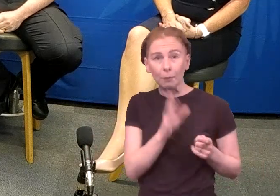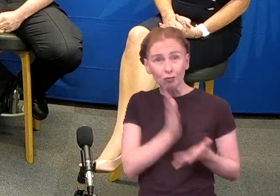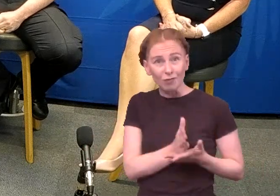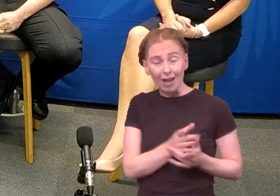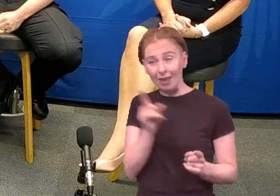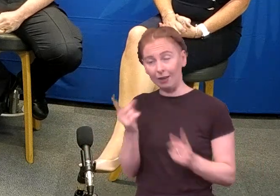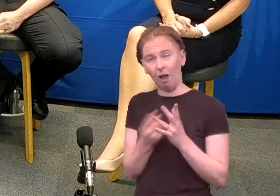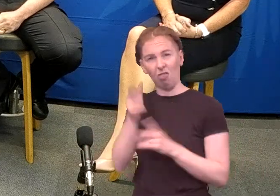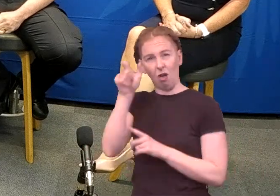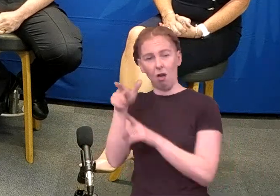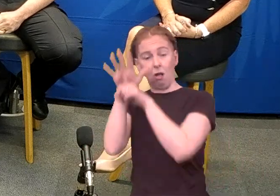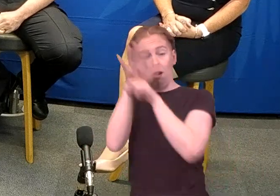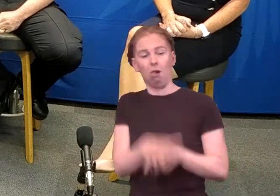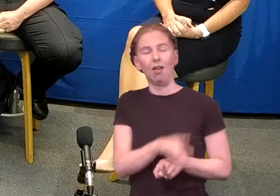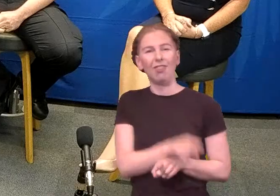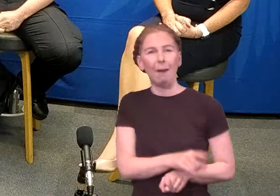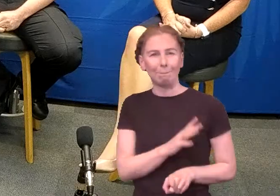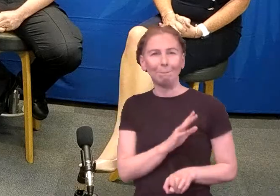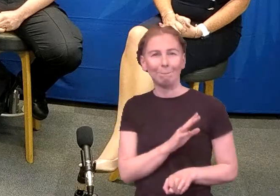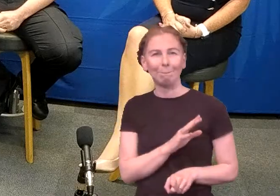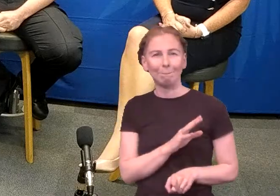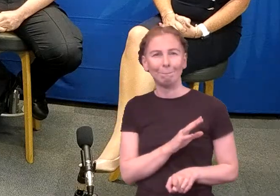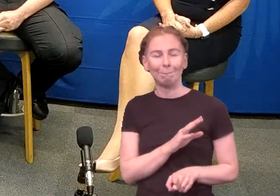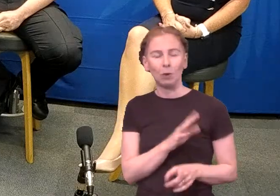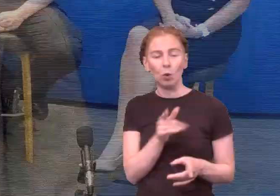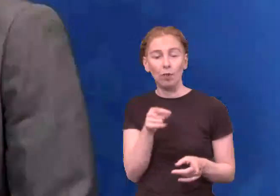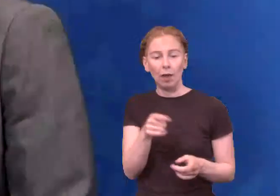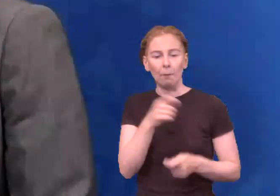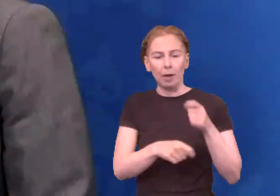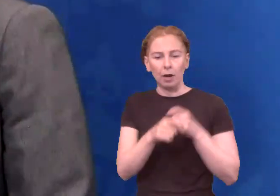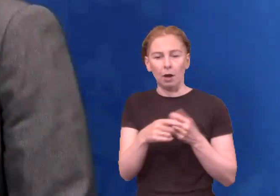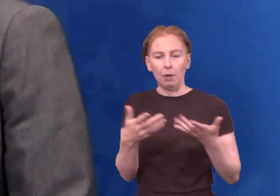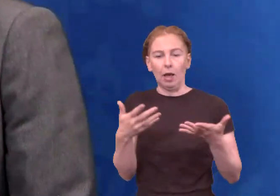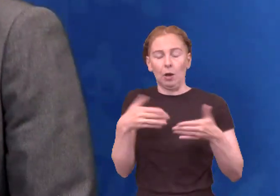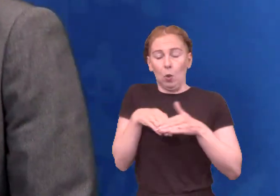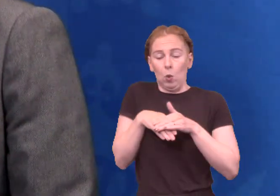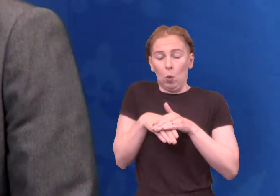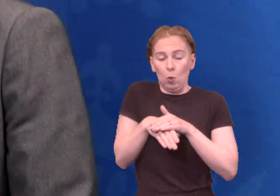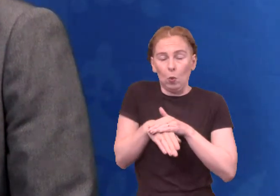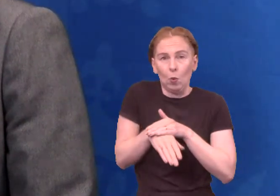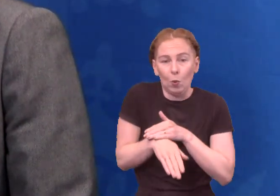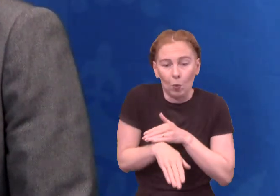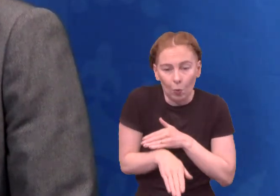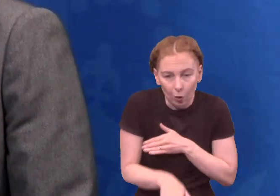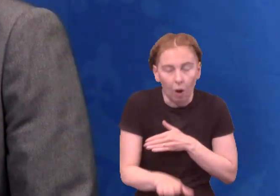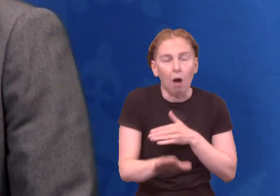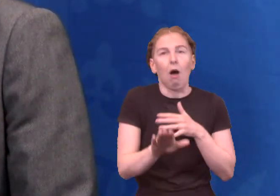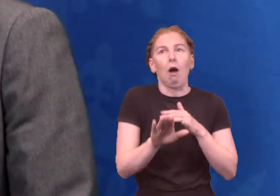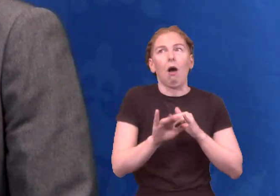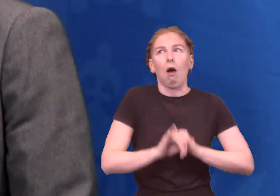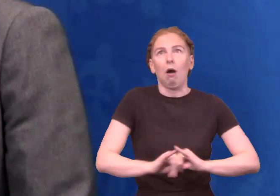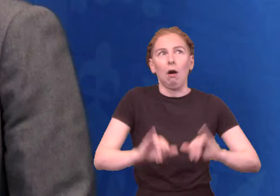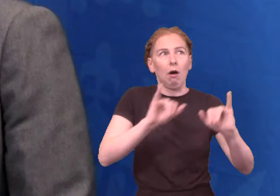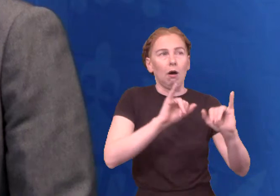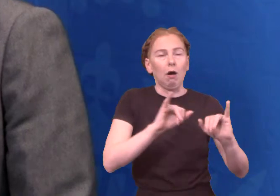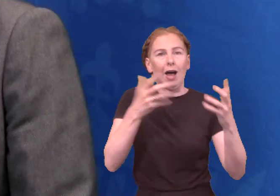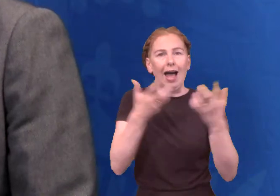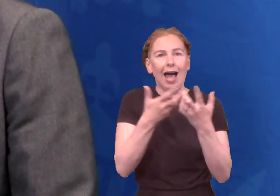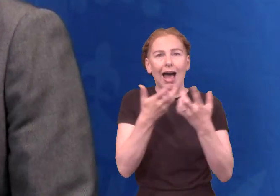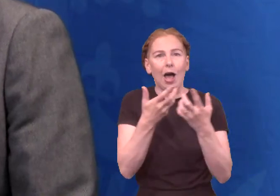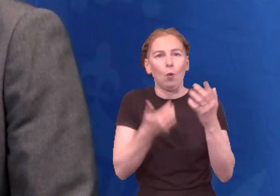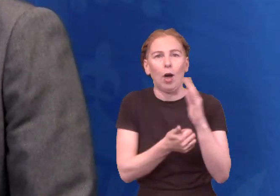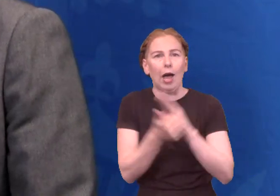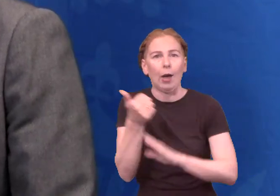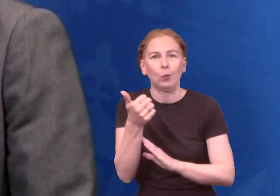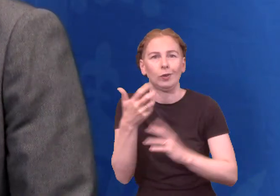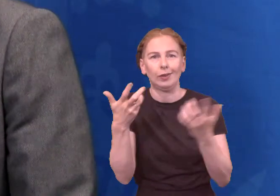actually do, and until they get to a point where they're in so far, they then feel that they can't ask for help, or they don't know of a way back because potentially